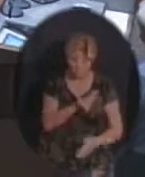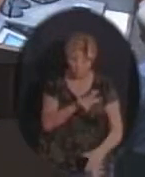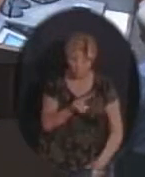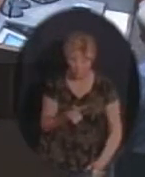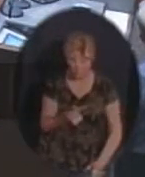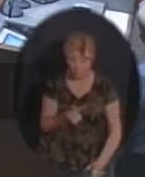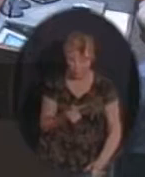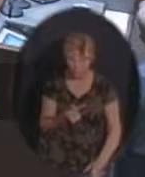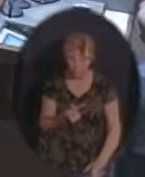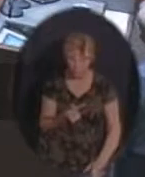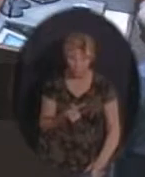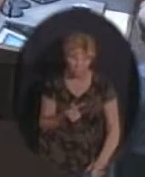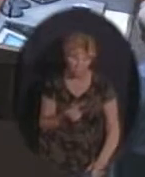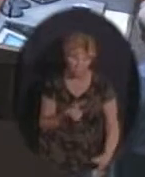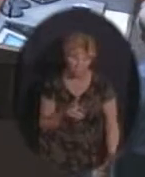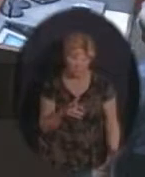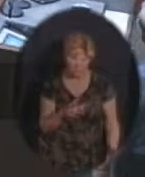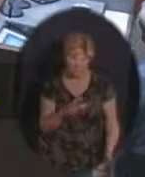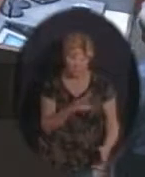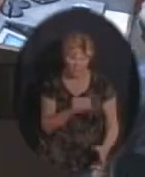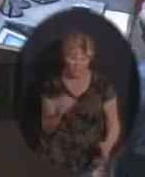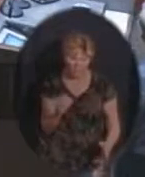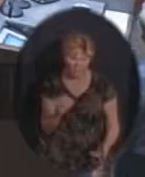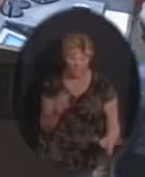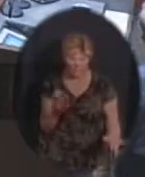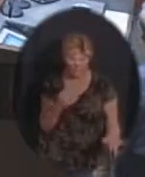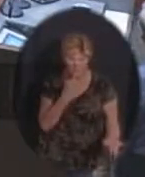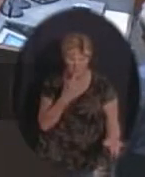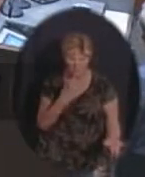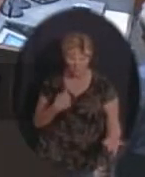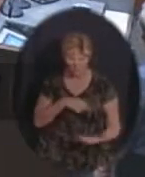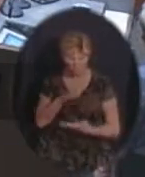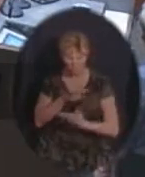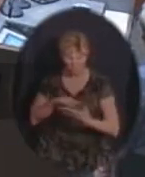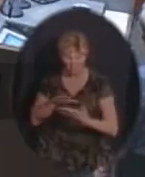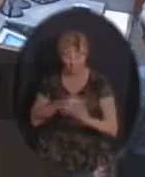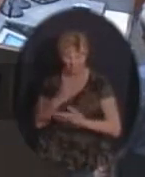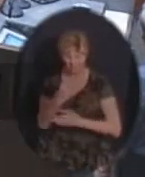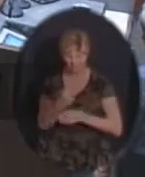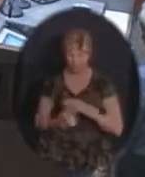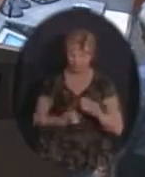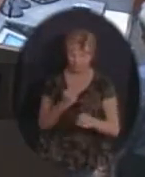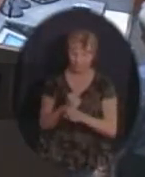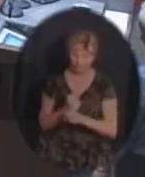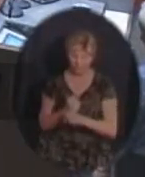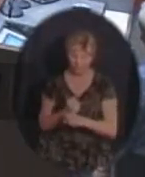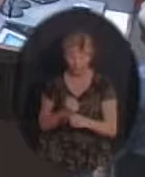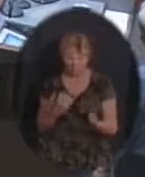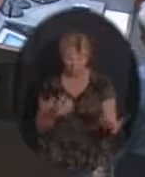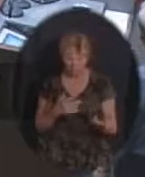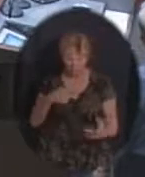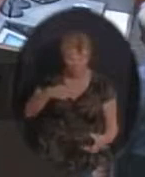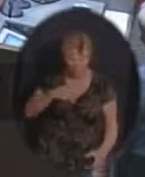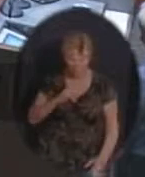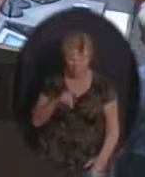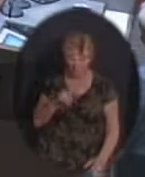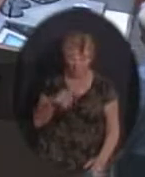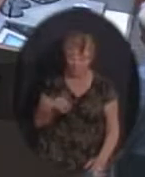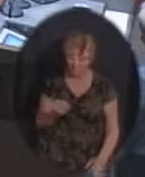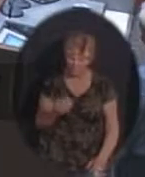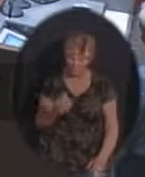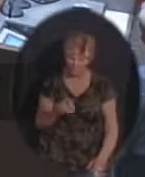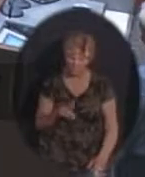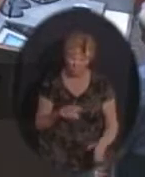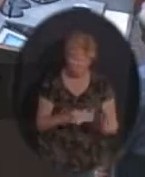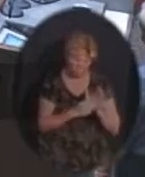schools based on a one-year pilot program. I would like to see, I guess we've been talking about for a long time, so a couple more years isn't